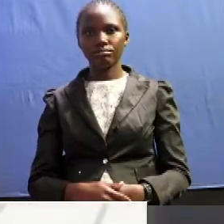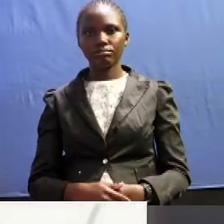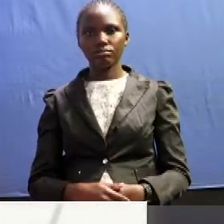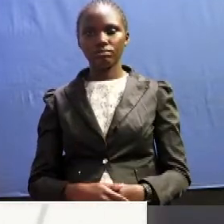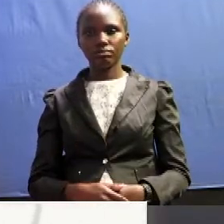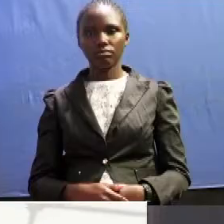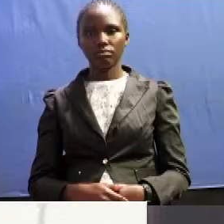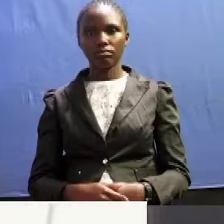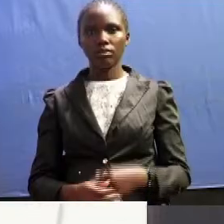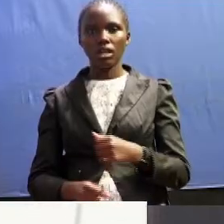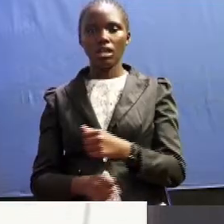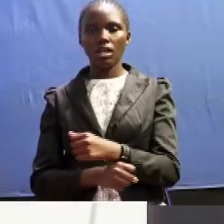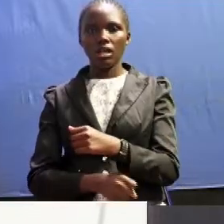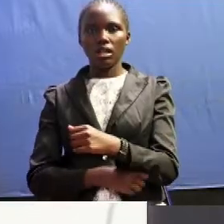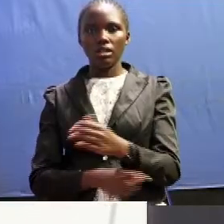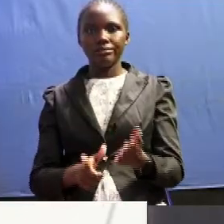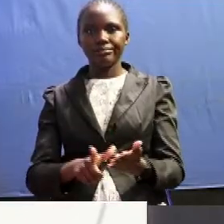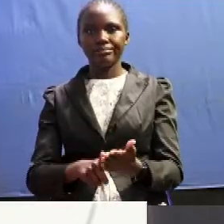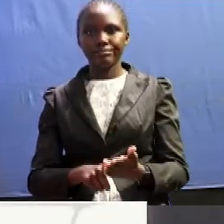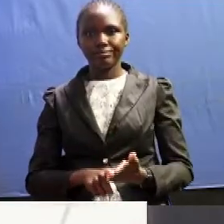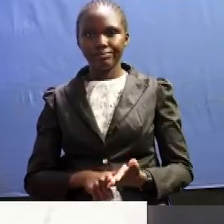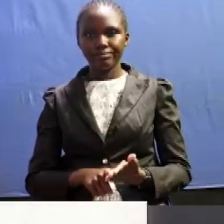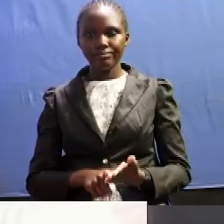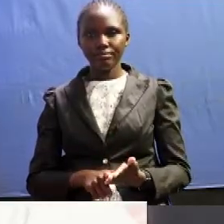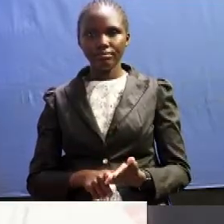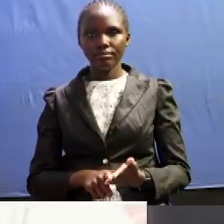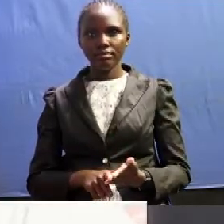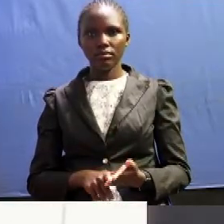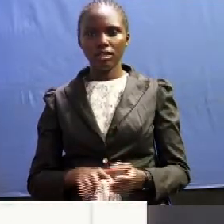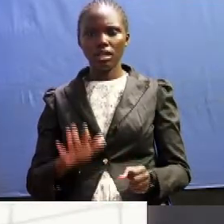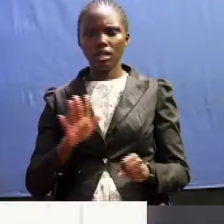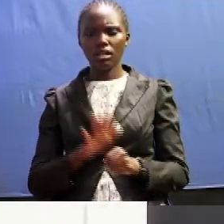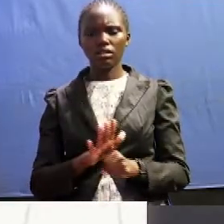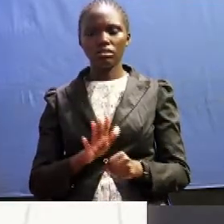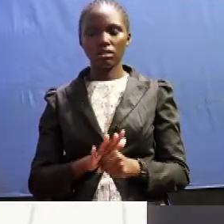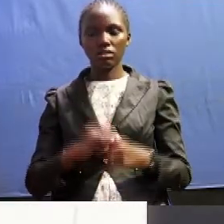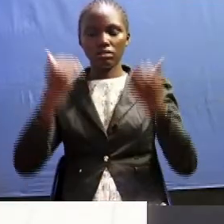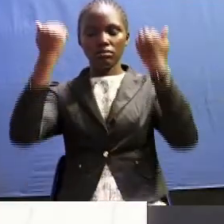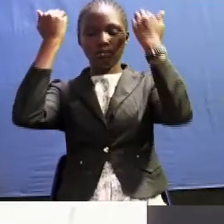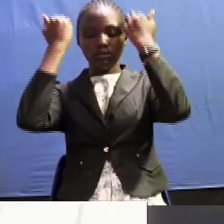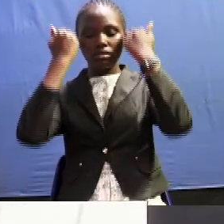Help National Treasury. We are going through a lot of stress.